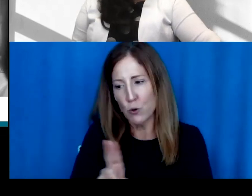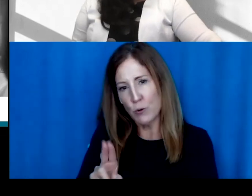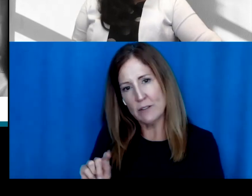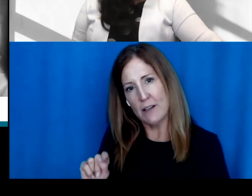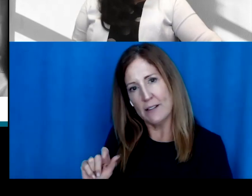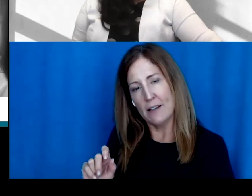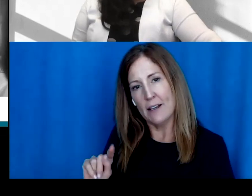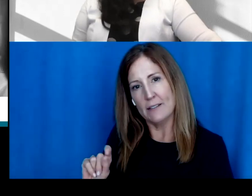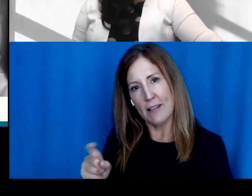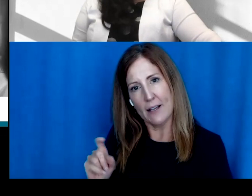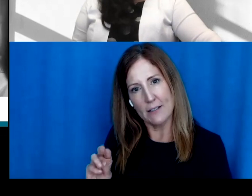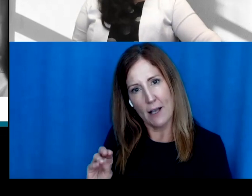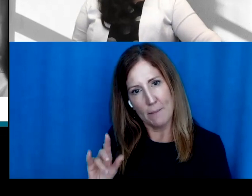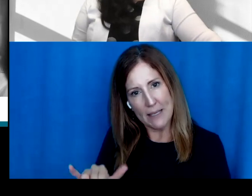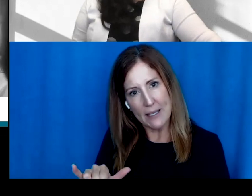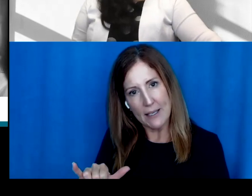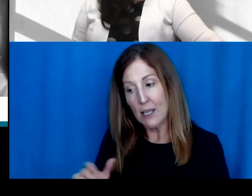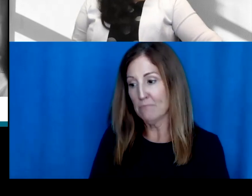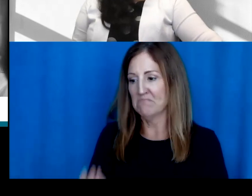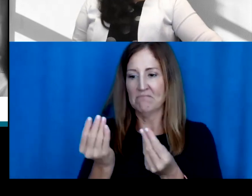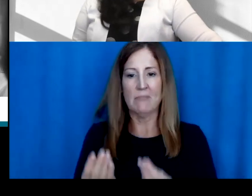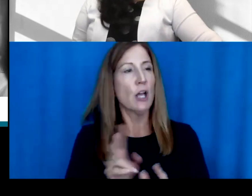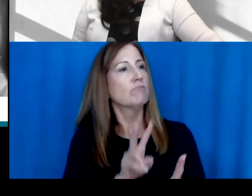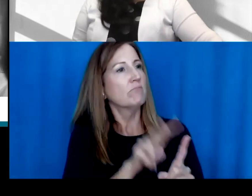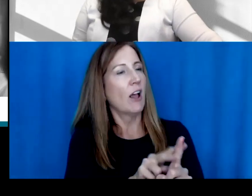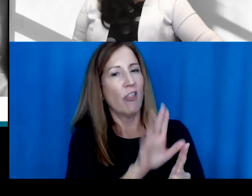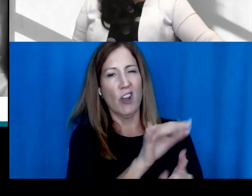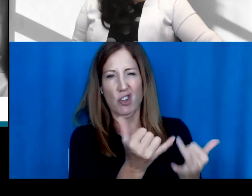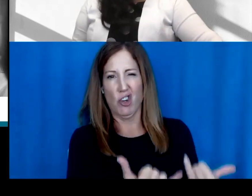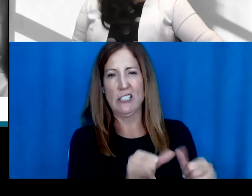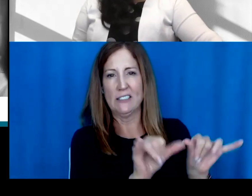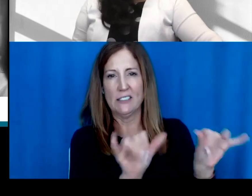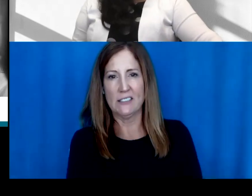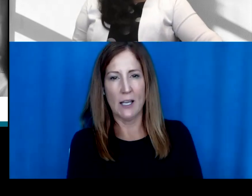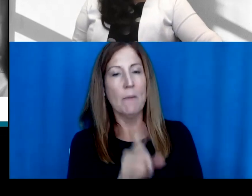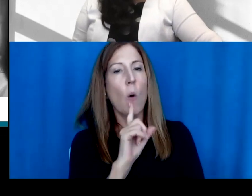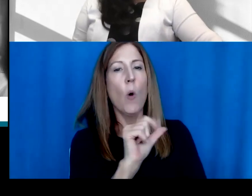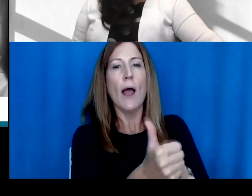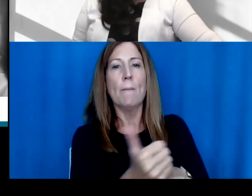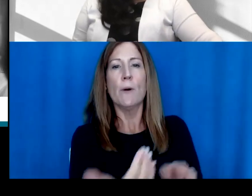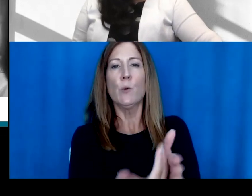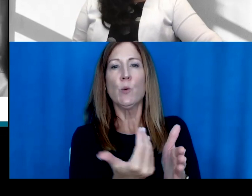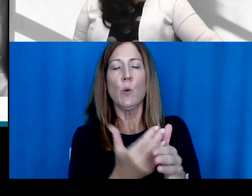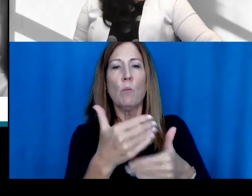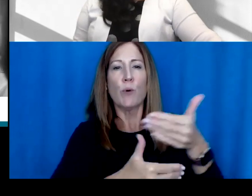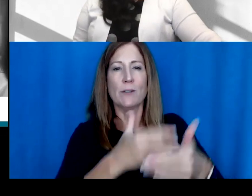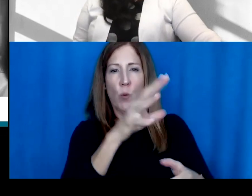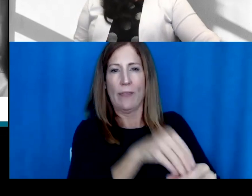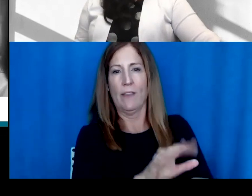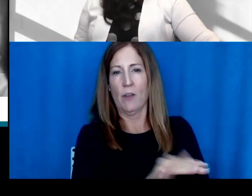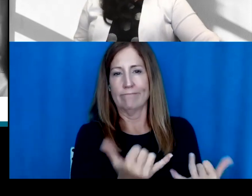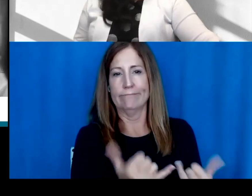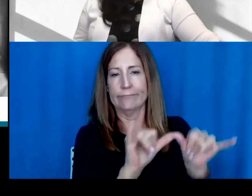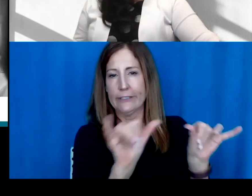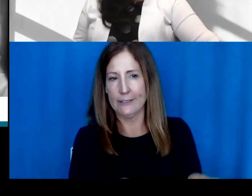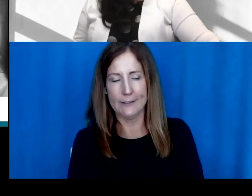to evaluate their current system or validate their implementation process. What else does Reliance do? What